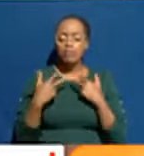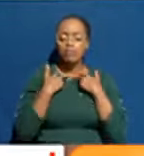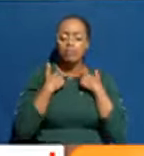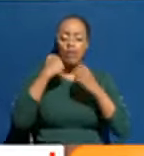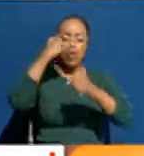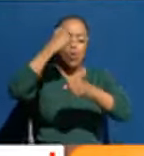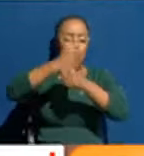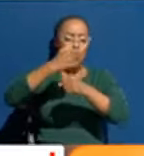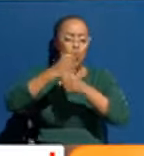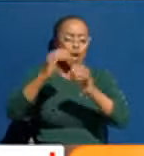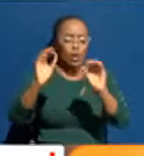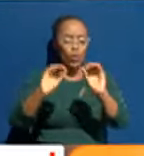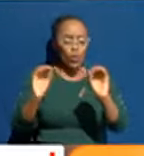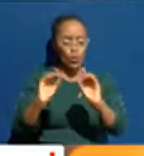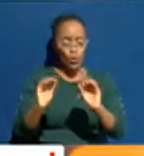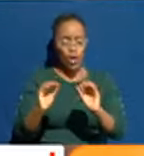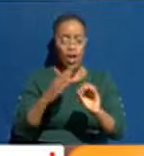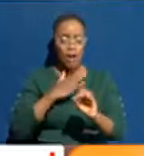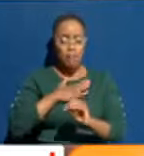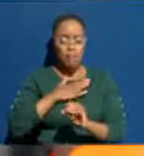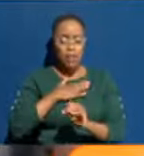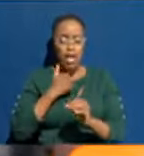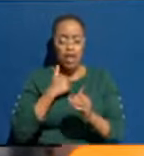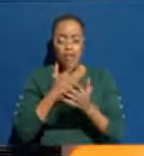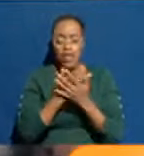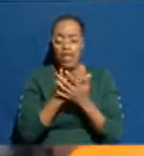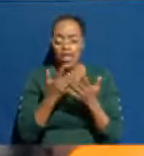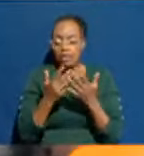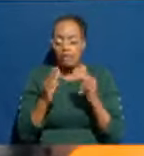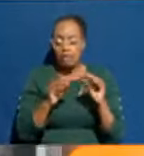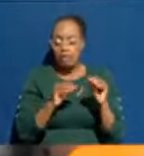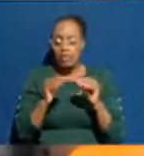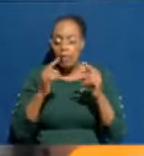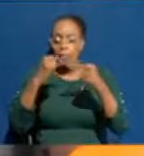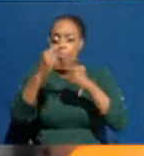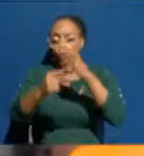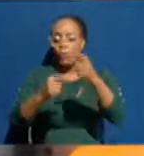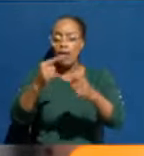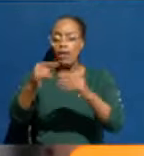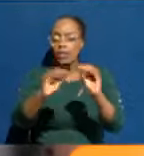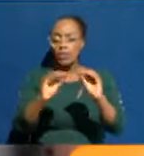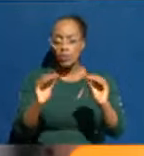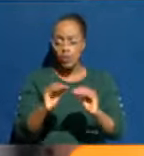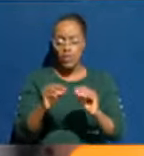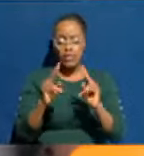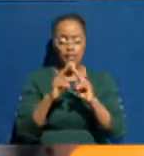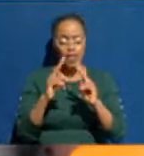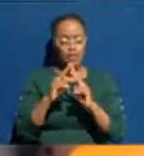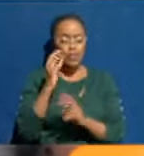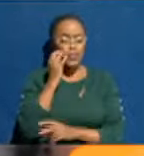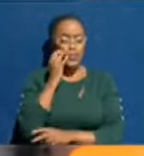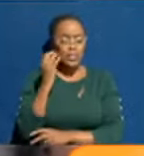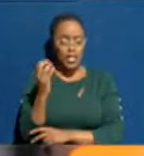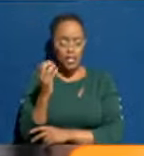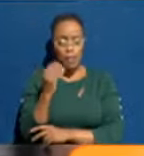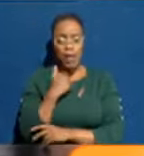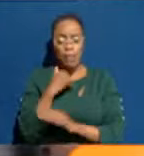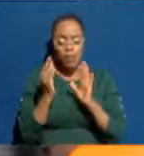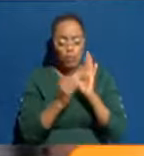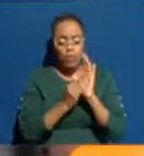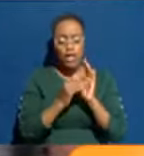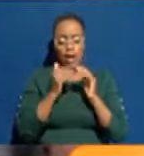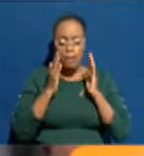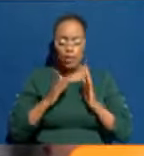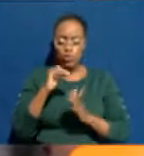not working, not making also the headway. It has been so sad that I've been labeled as a